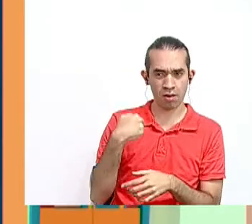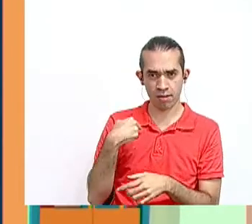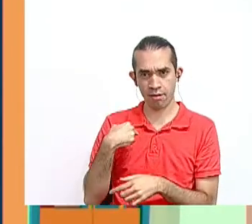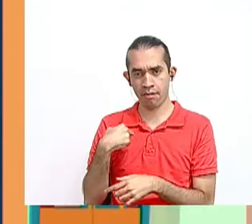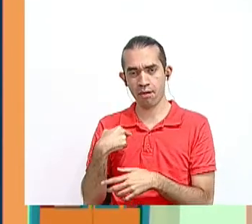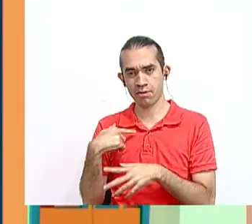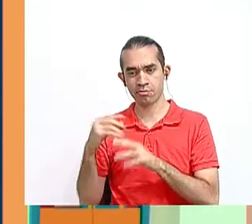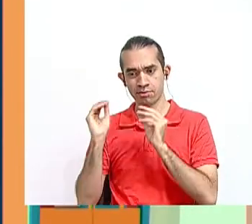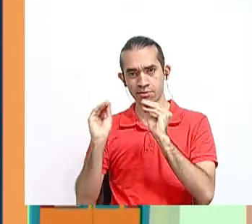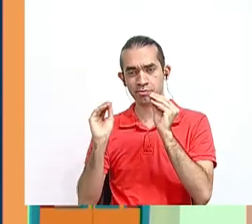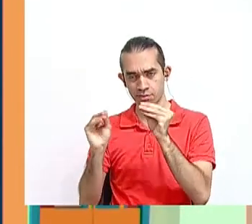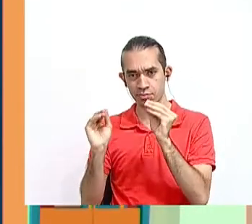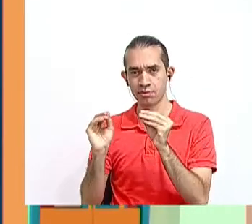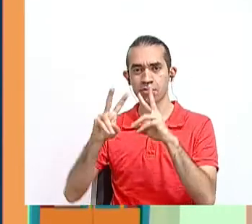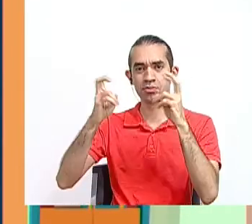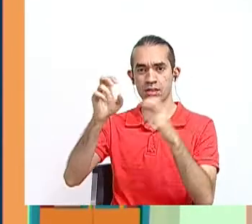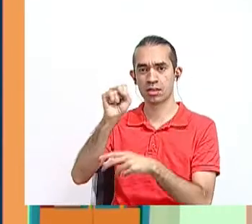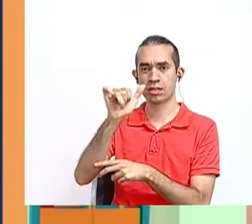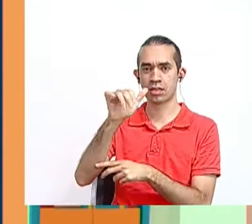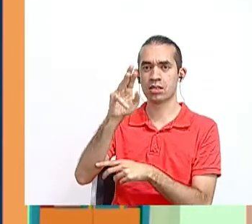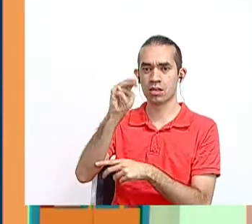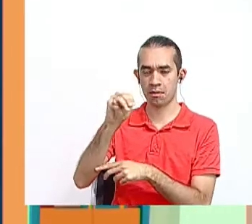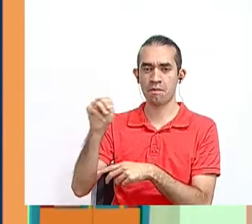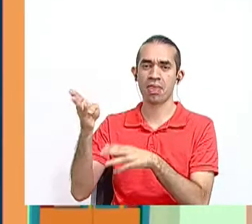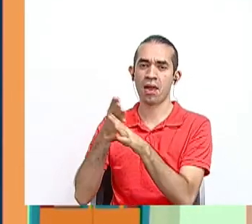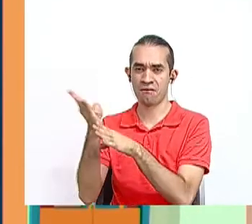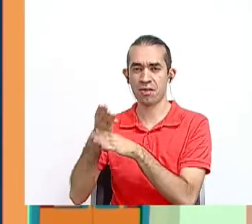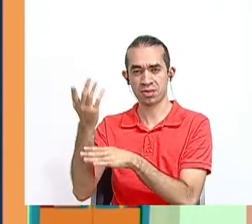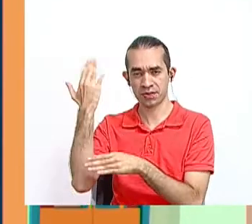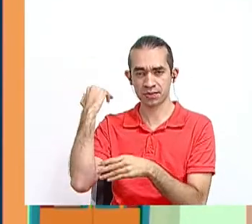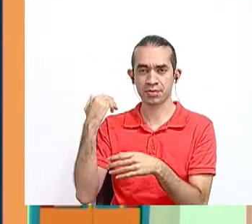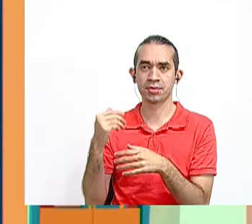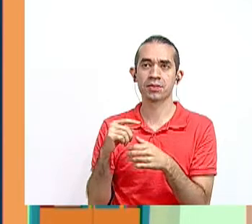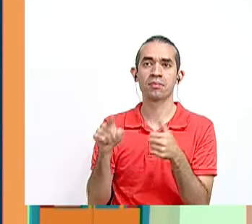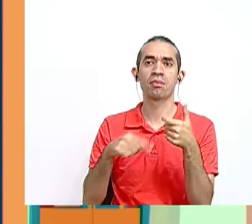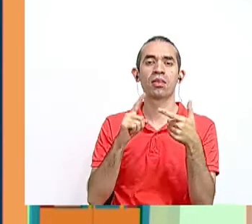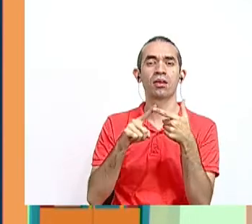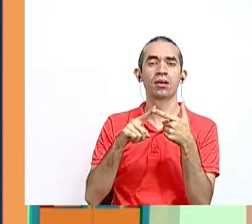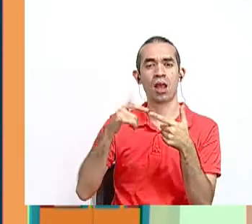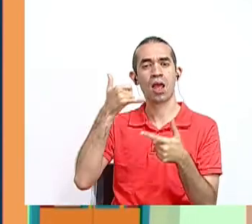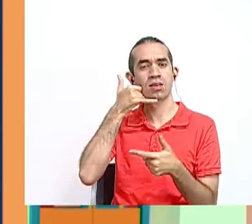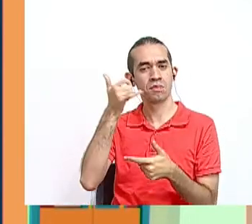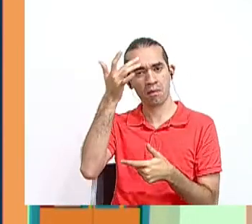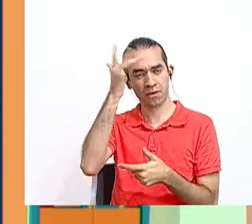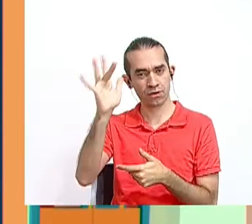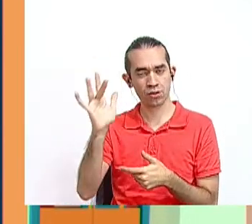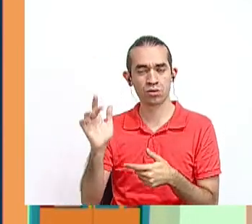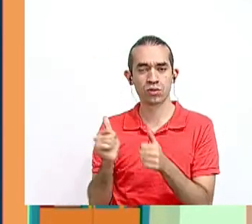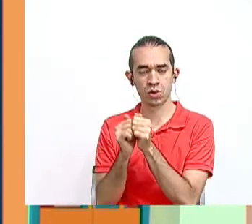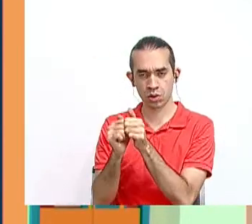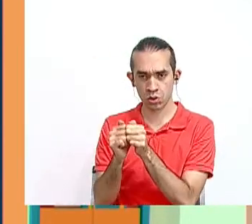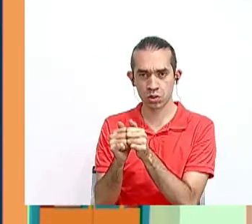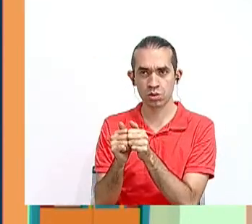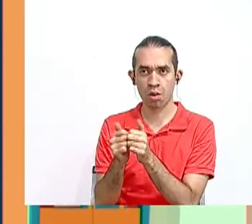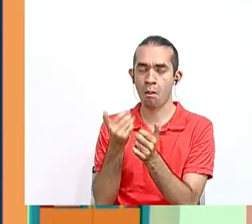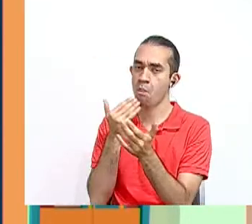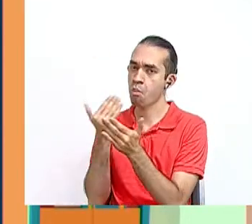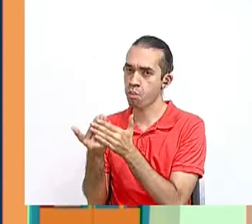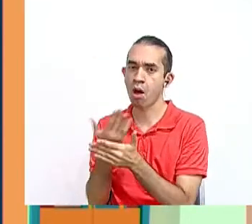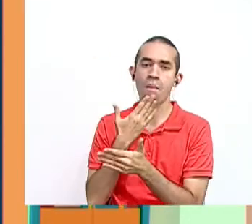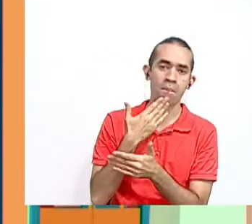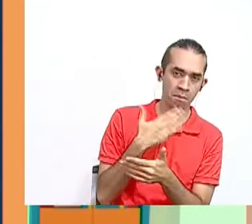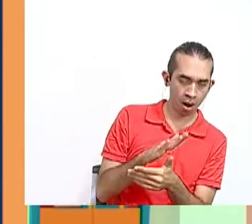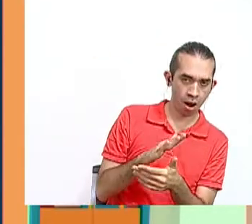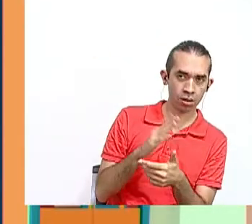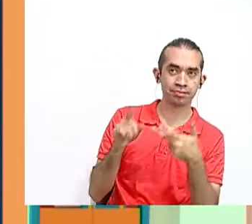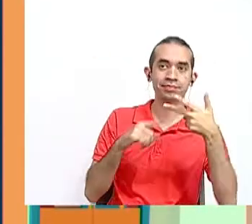myself as well, we talked about STEAM and STEAM careers the other day. You also talked about smartphones and how it is good or bad for